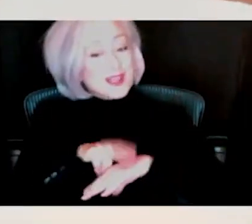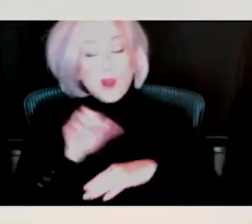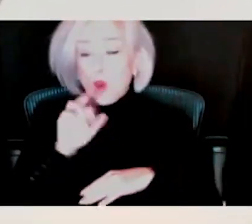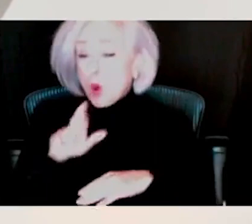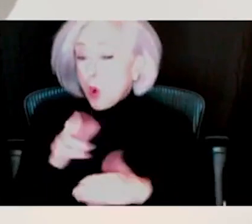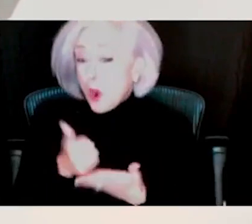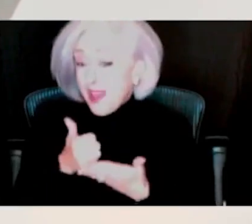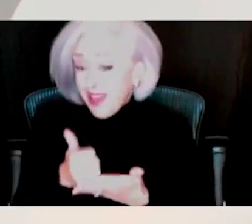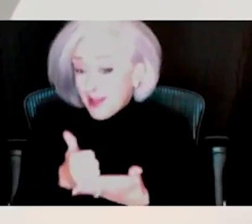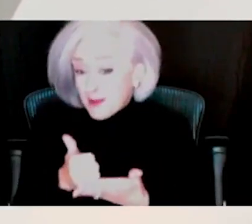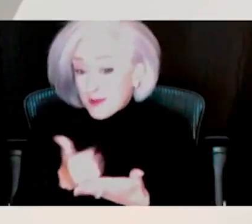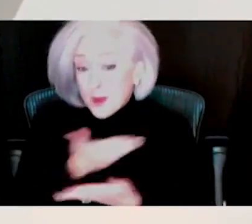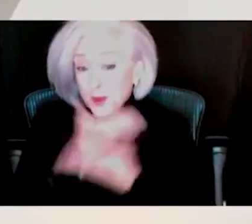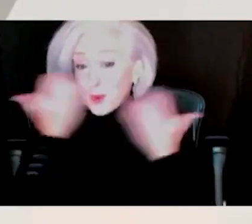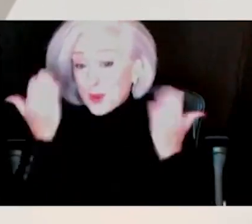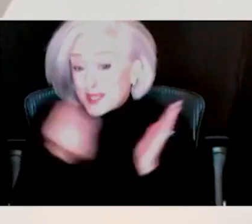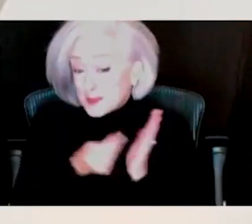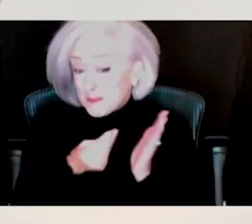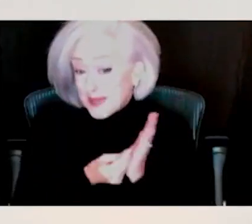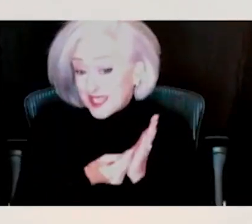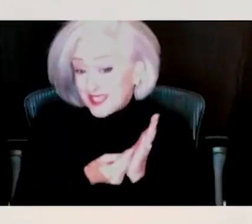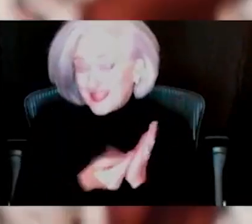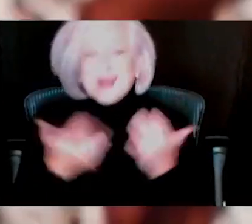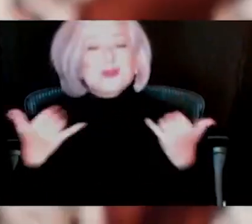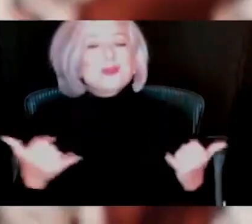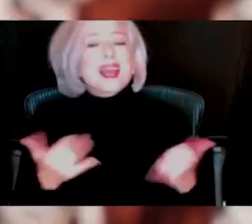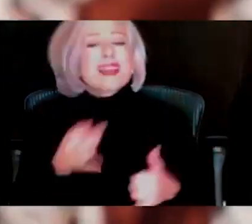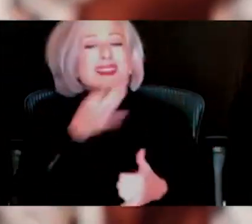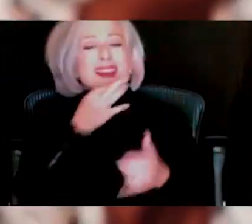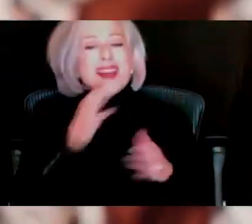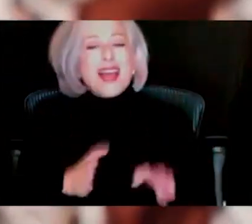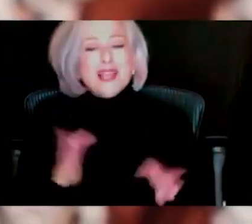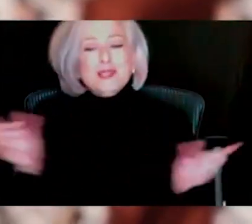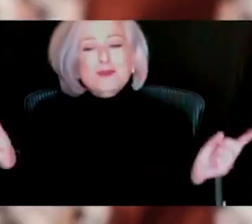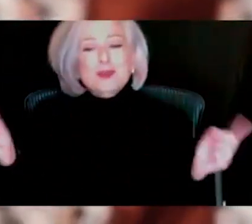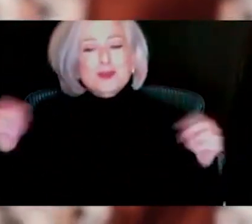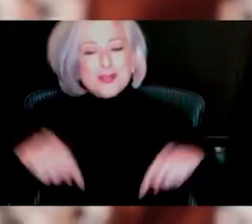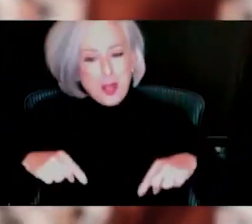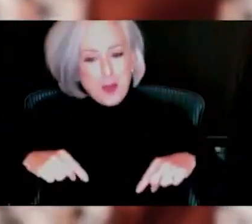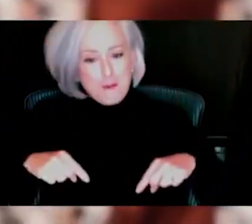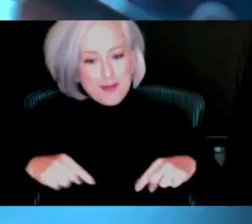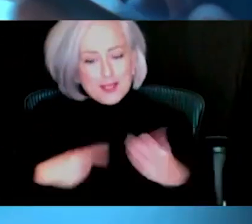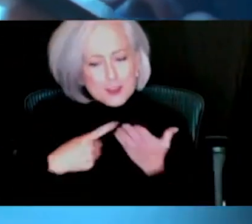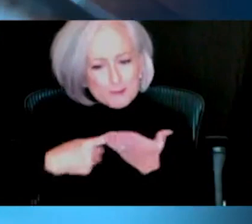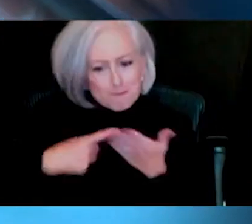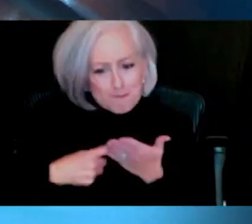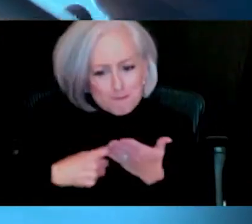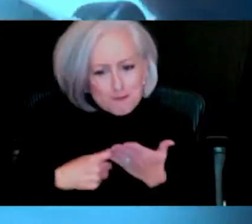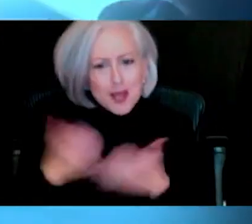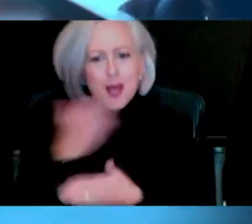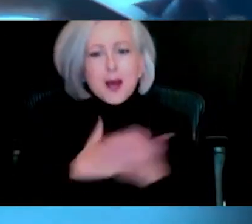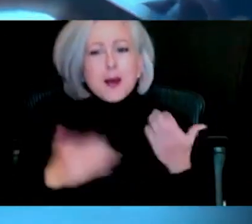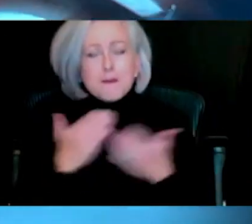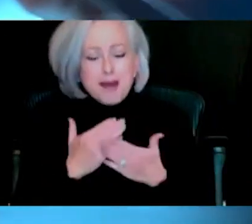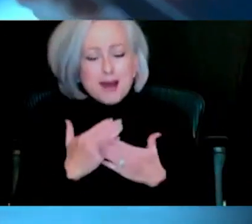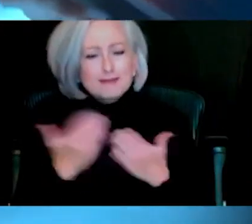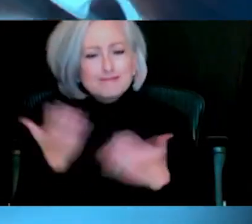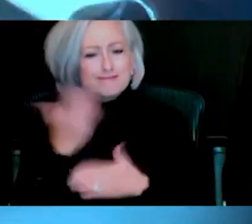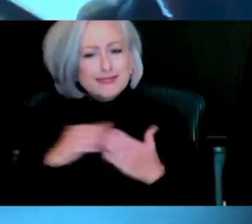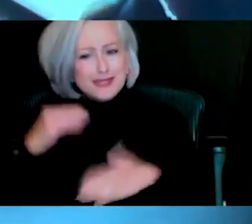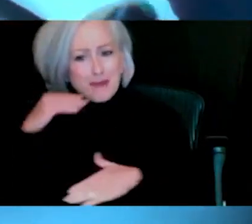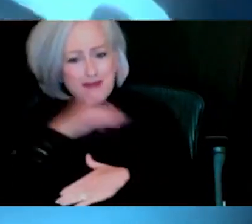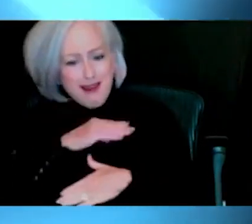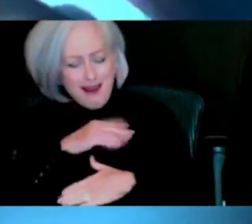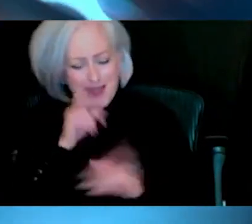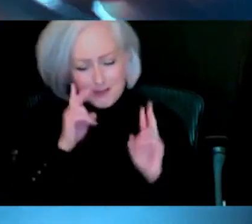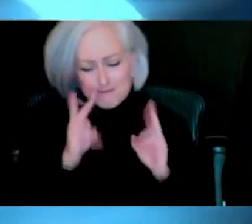have brought in the experts today, and we're going to break down the myths and get down to the truth. So make sure you get your questions sent into us on YouTube,